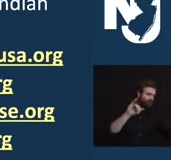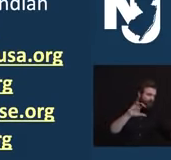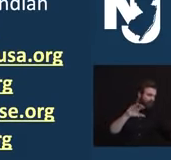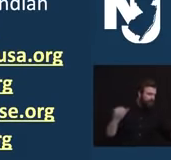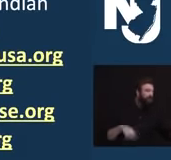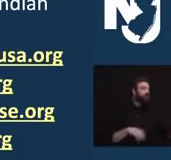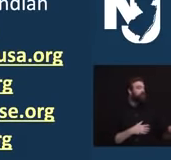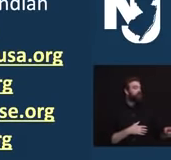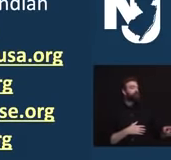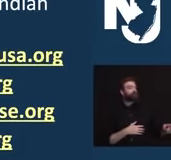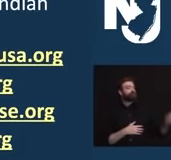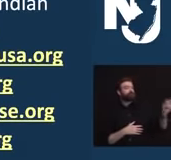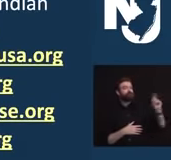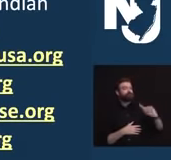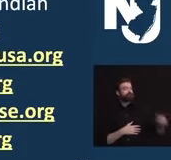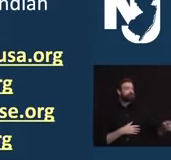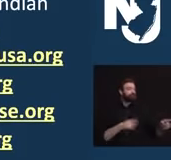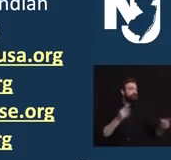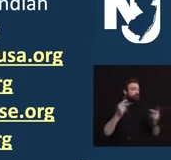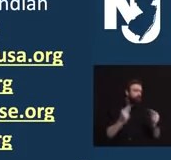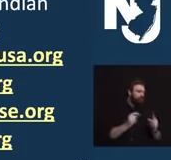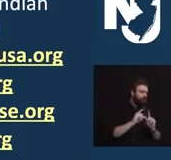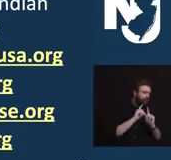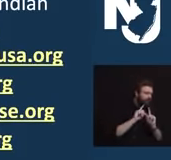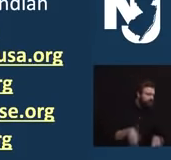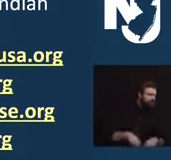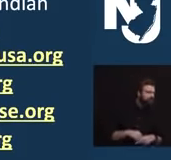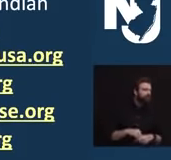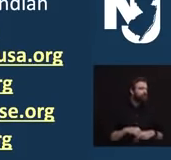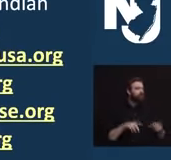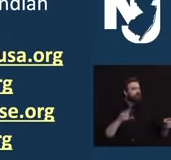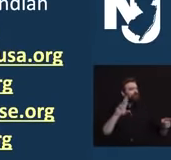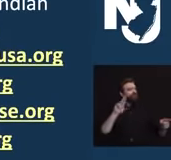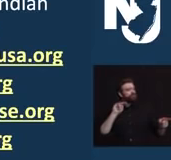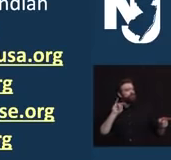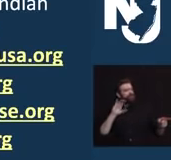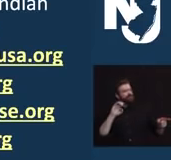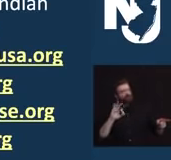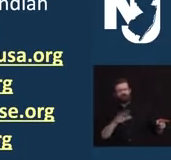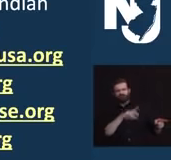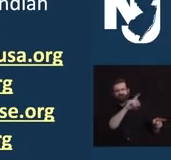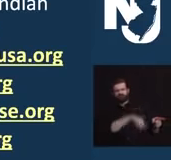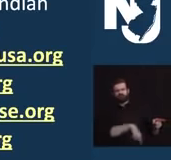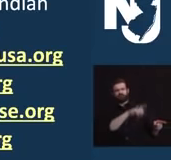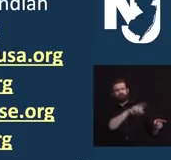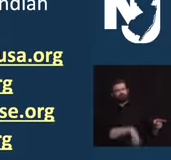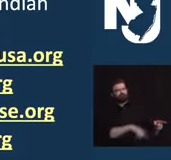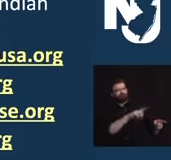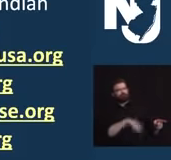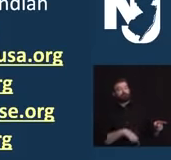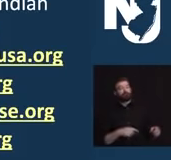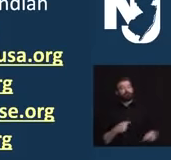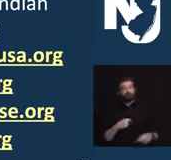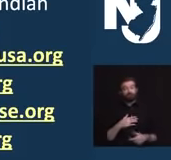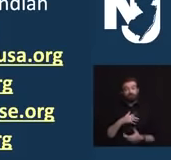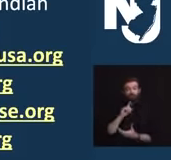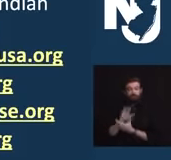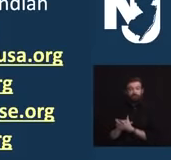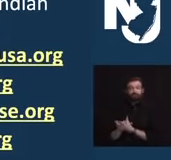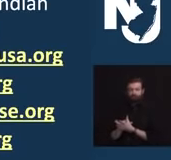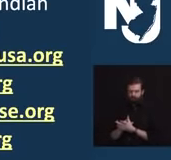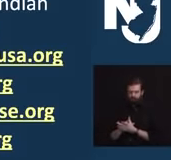Rapid Response, and UNICEF, among others. Tammy and I made some donations across these 5